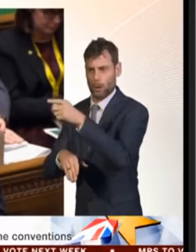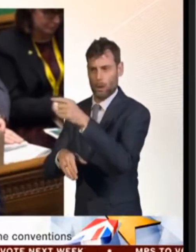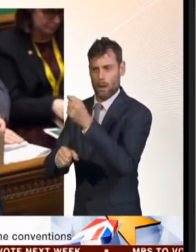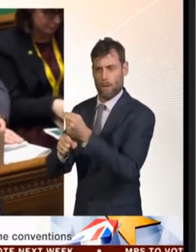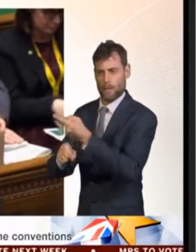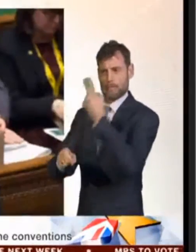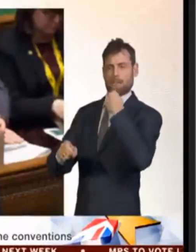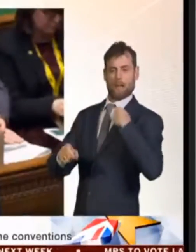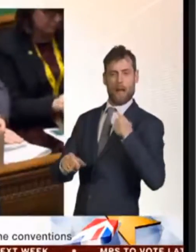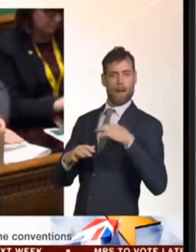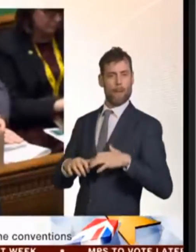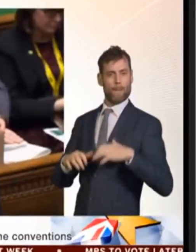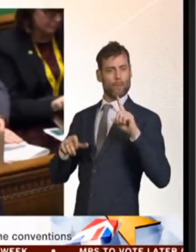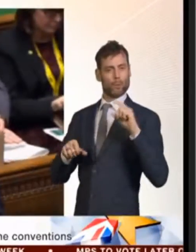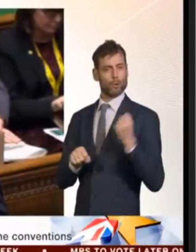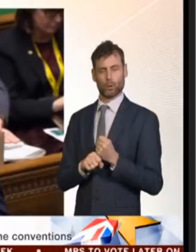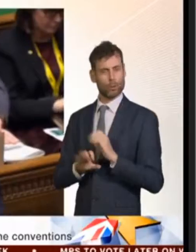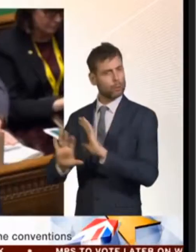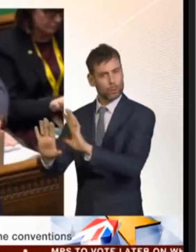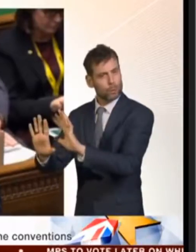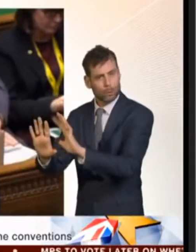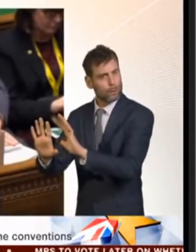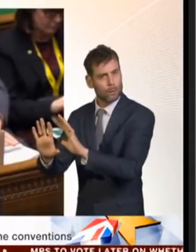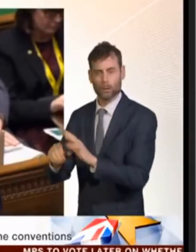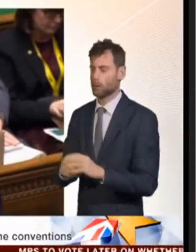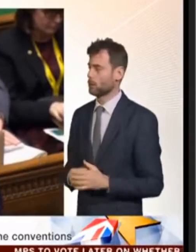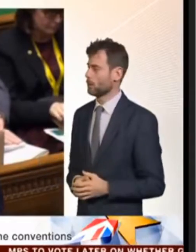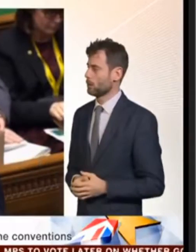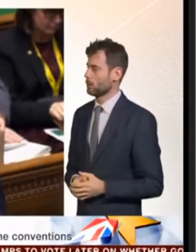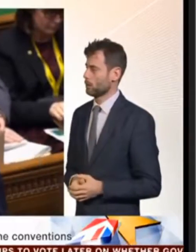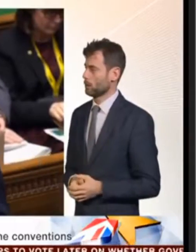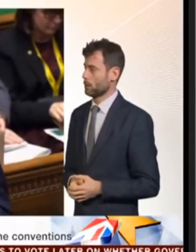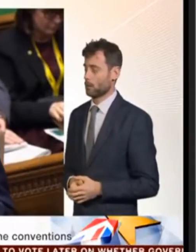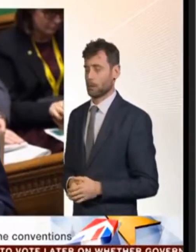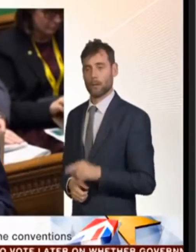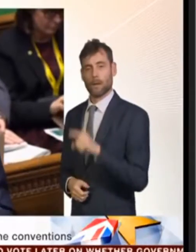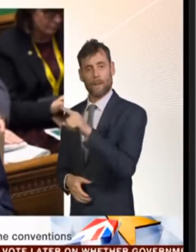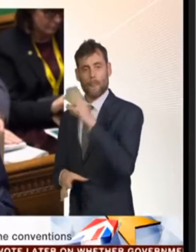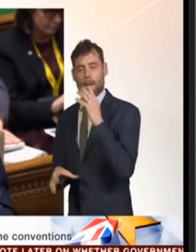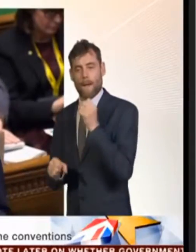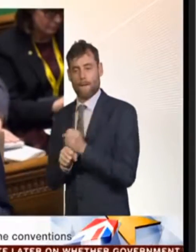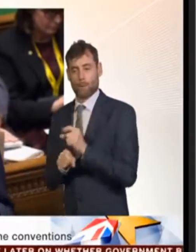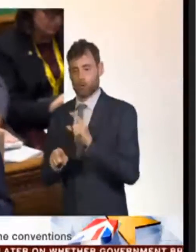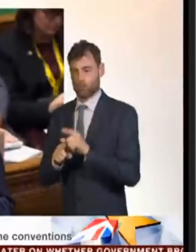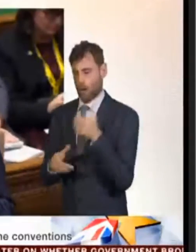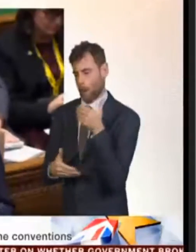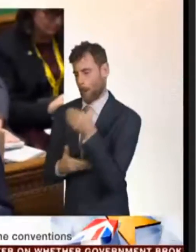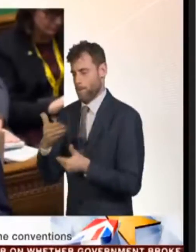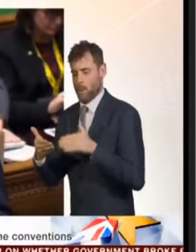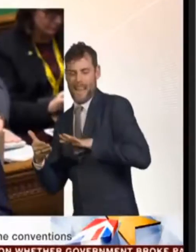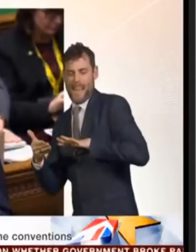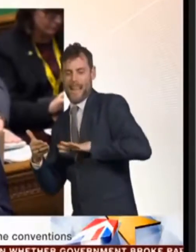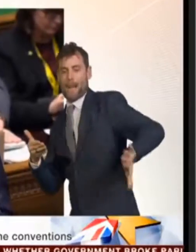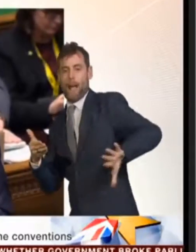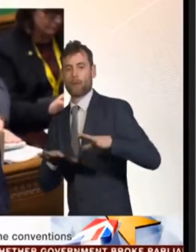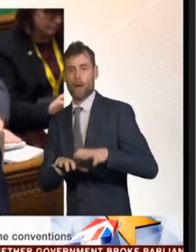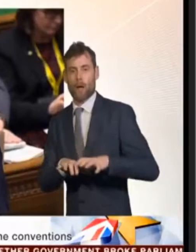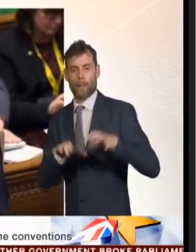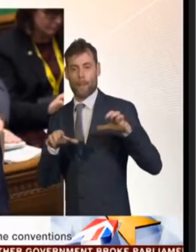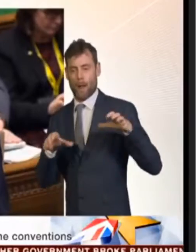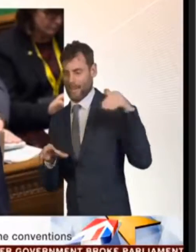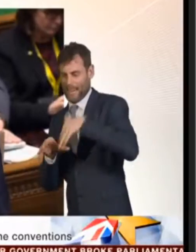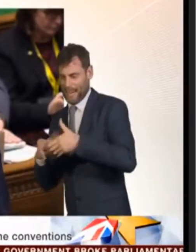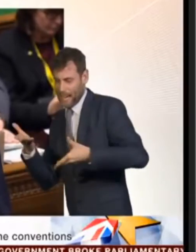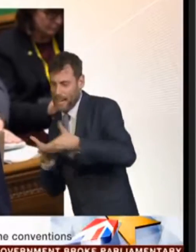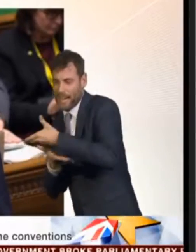It's part of a pattern of government attempts to keep Parliament out of this altogether, restoring sovereignty to Parliament by keeping